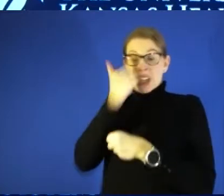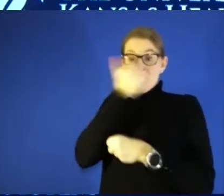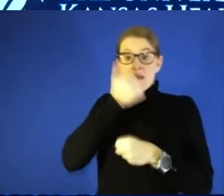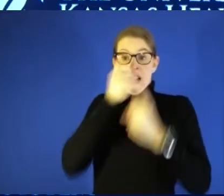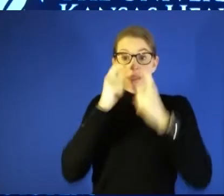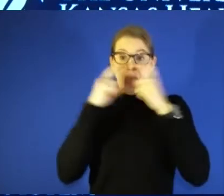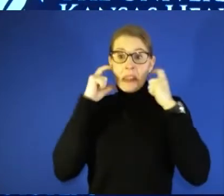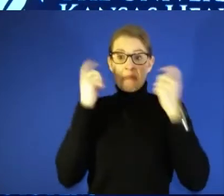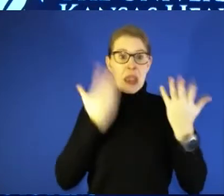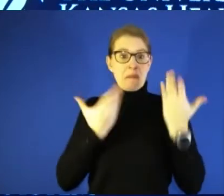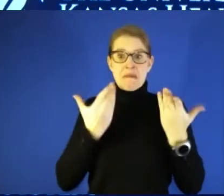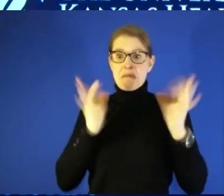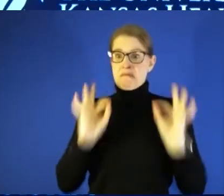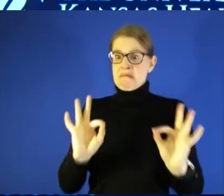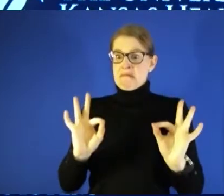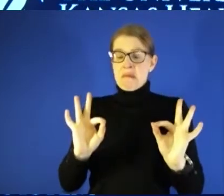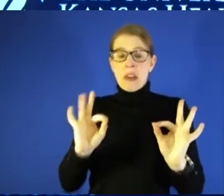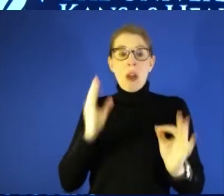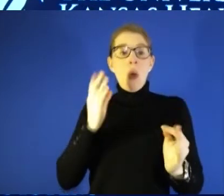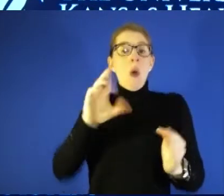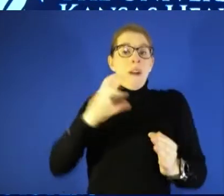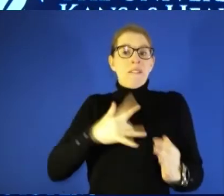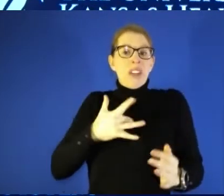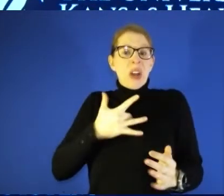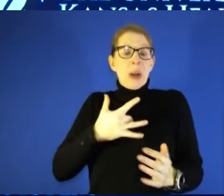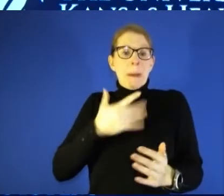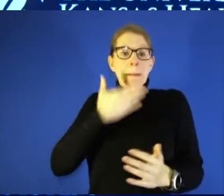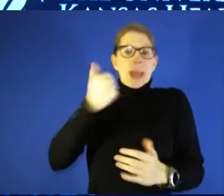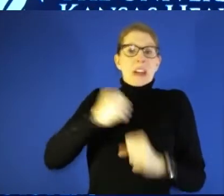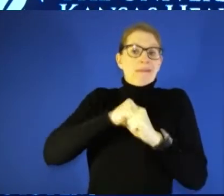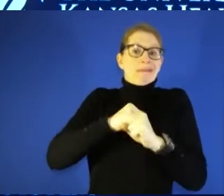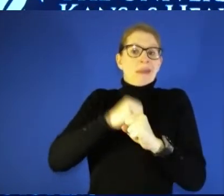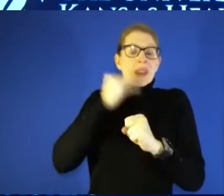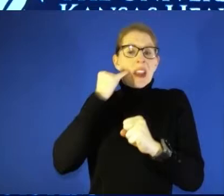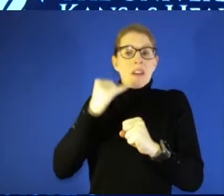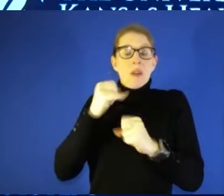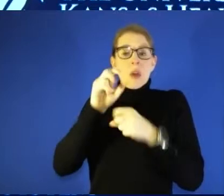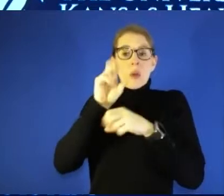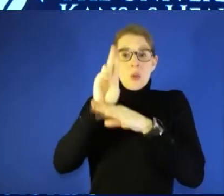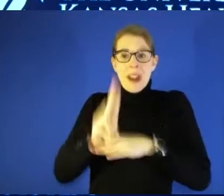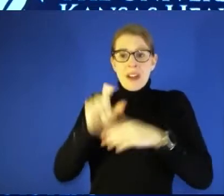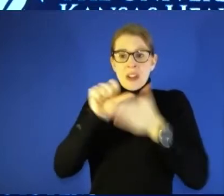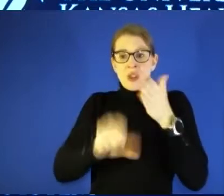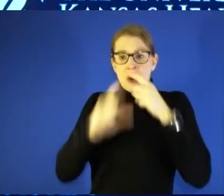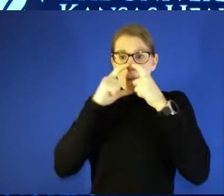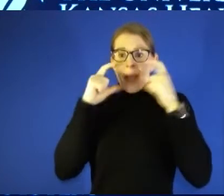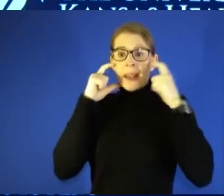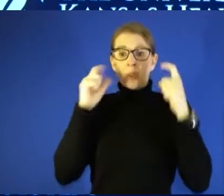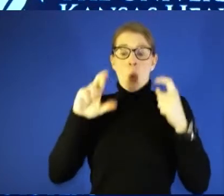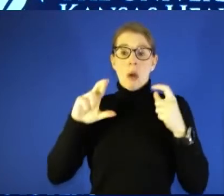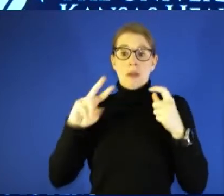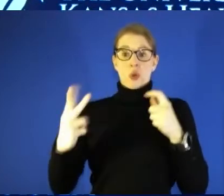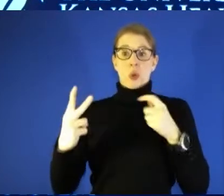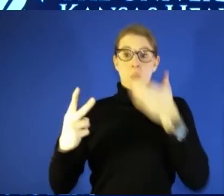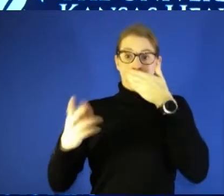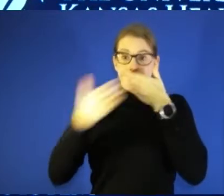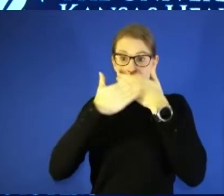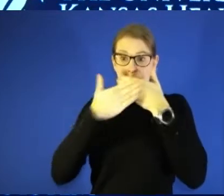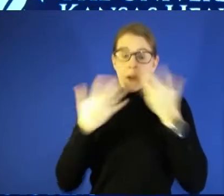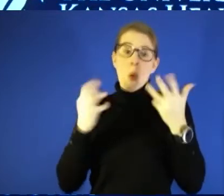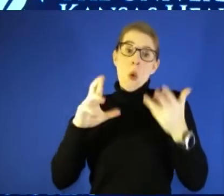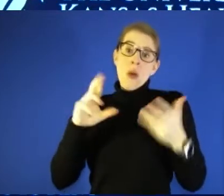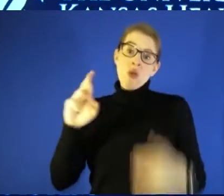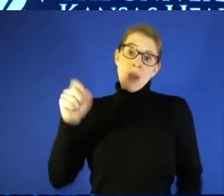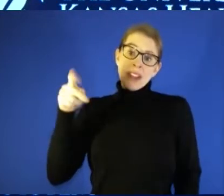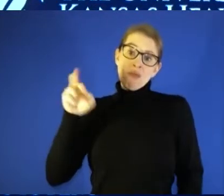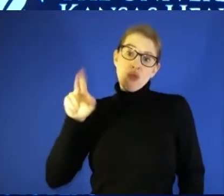fine, or you may feel better protected with that surgical mask or double masking, or you may decide that a respirator is what you choose to wear based